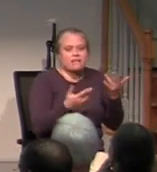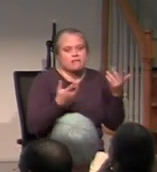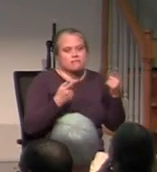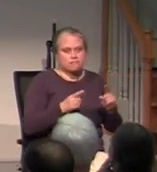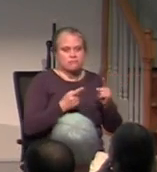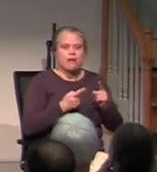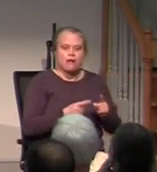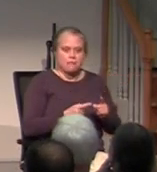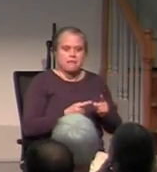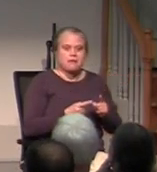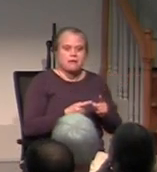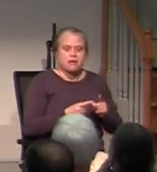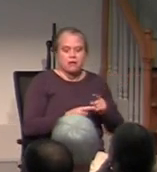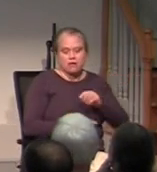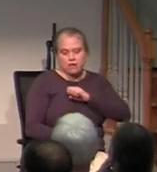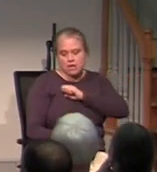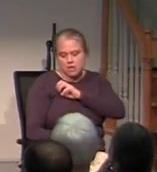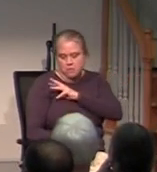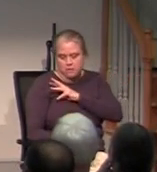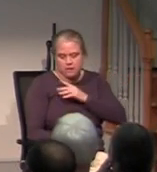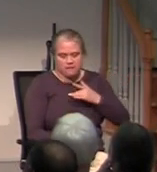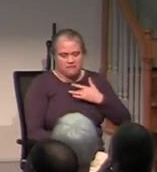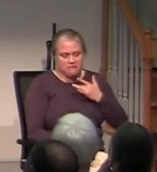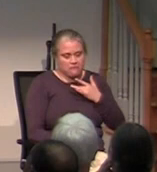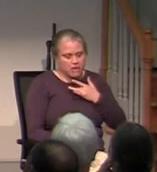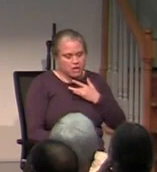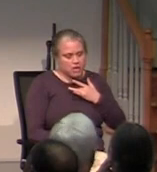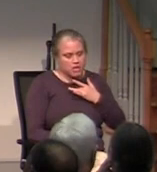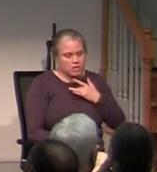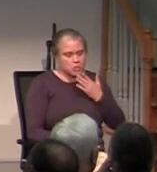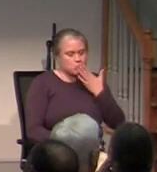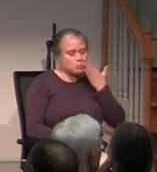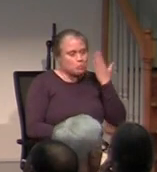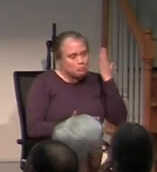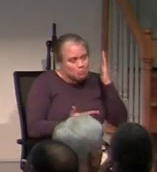moment. But Ellen White, it got so bad that on October